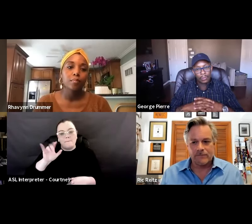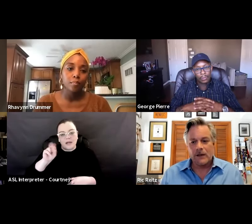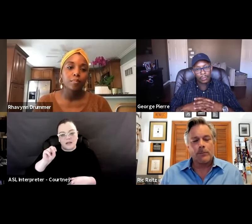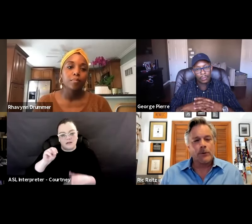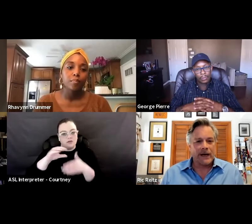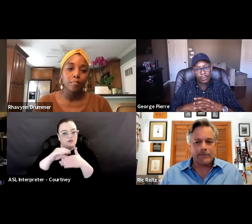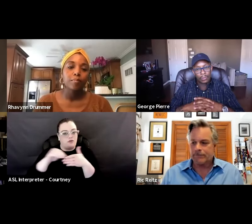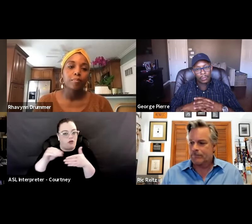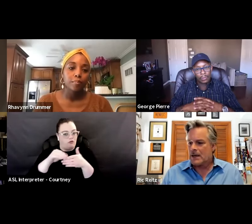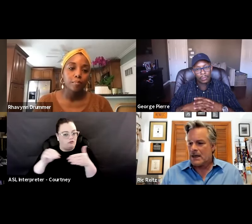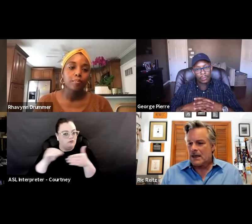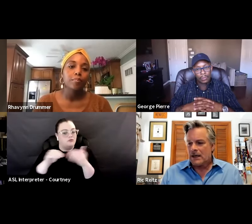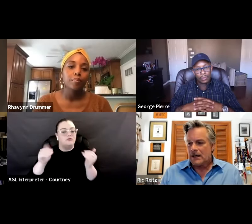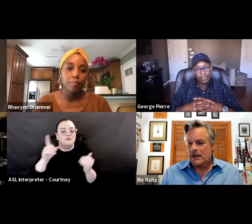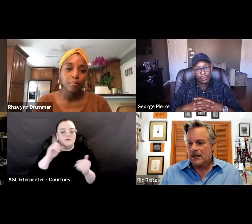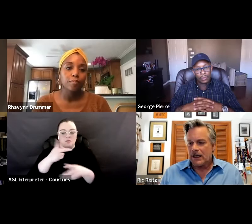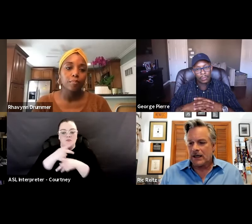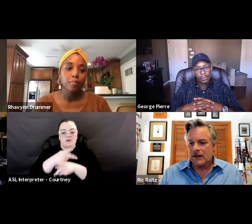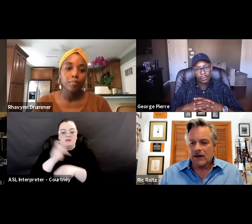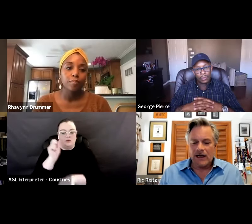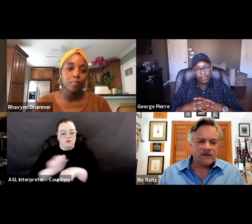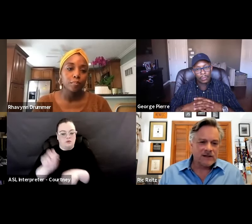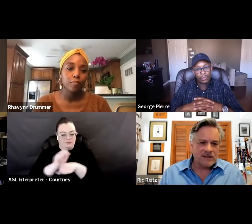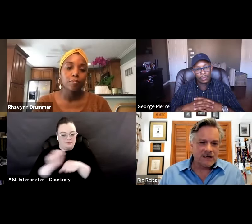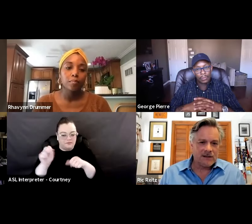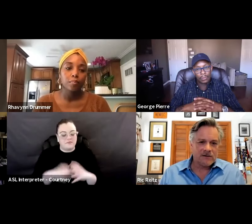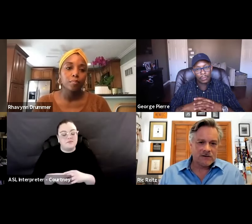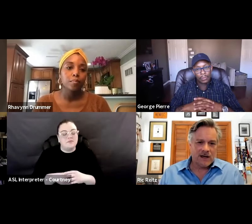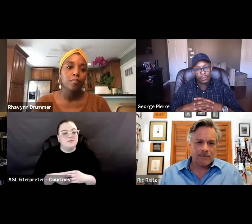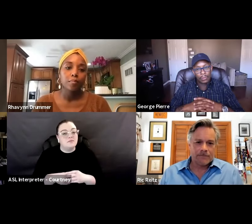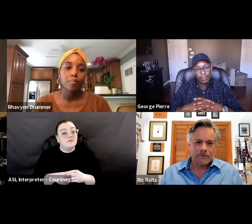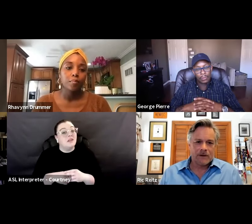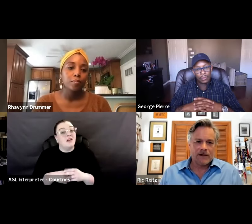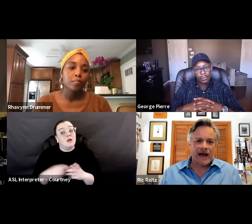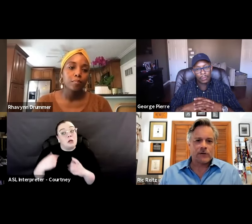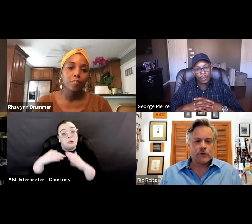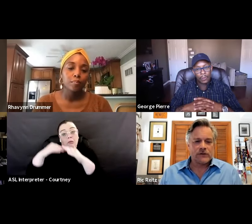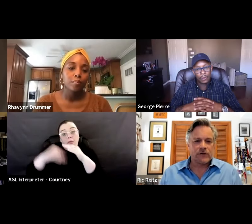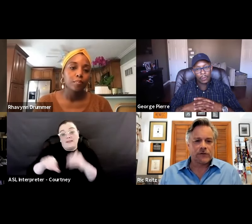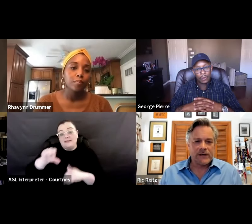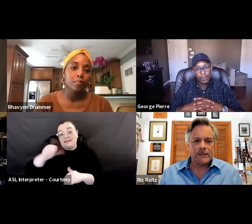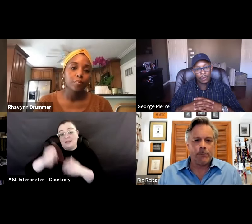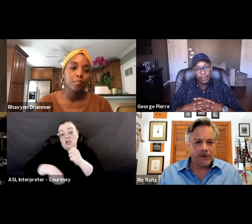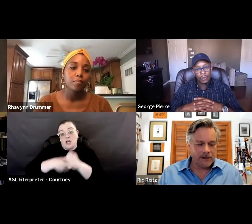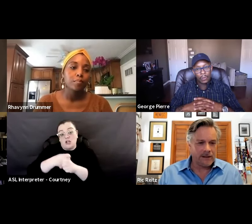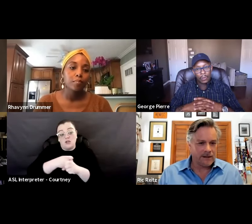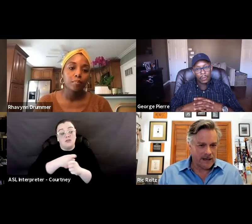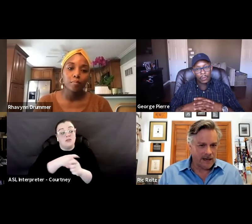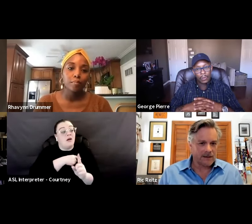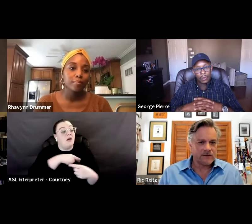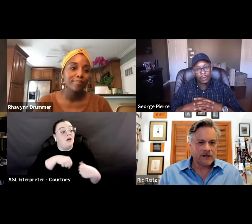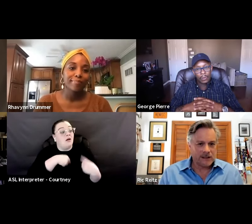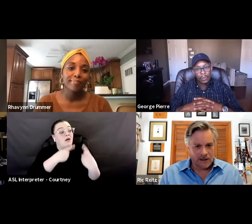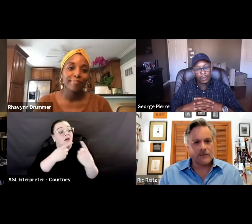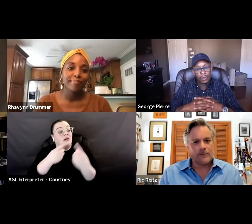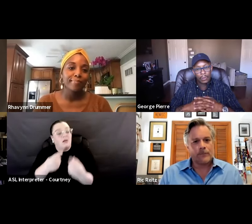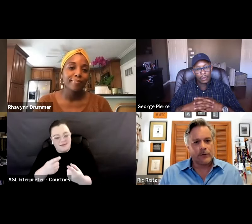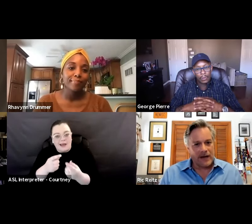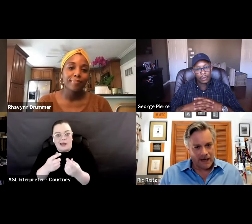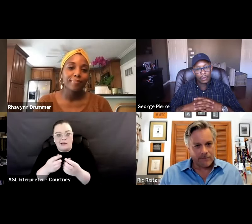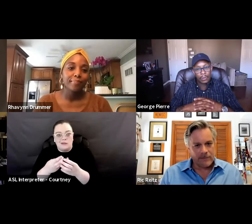production per annum. In less than 10 years' time, that grew to $3 billion a